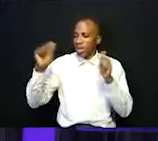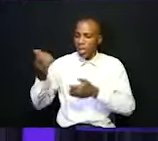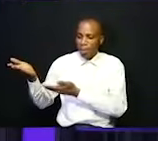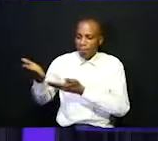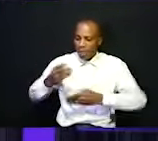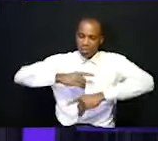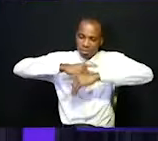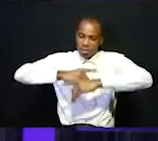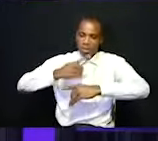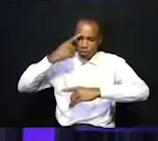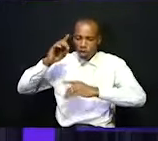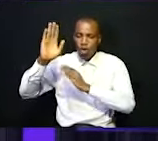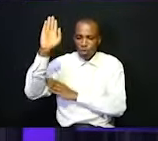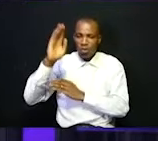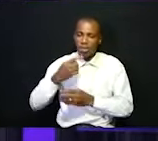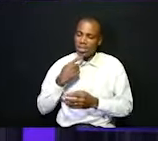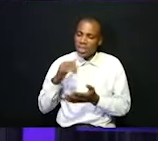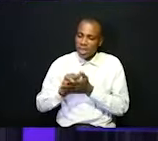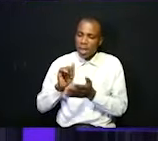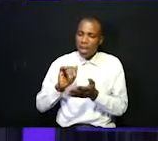of the